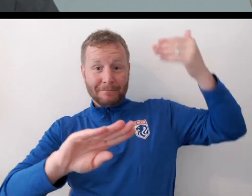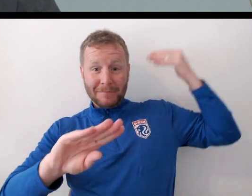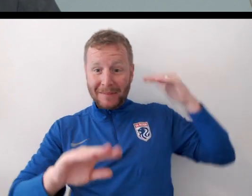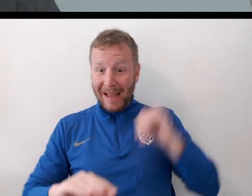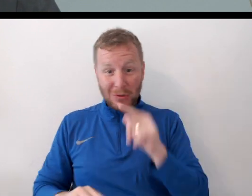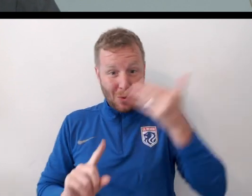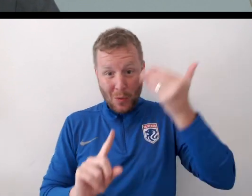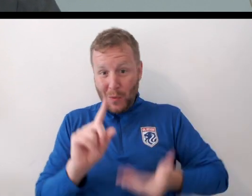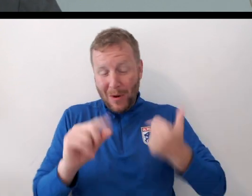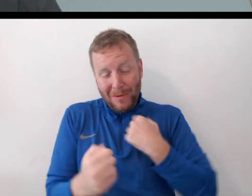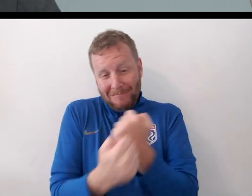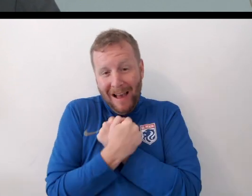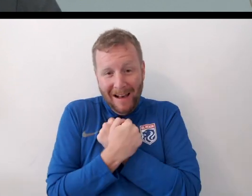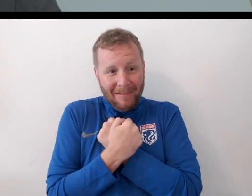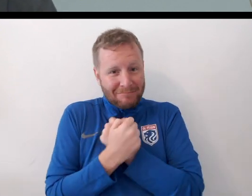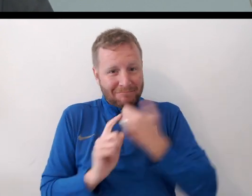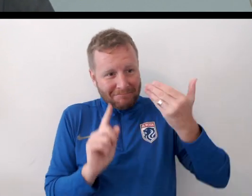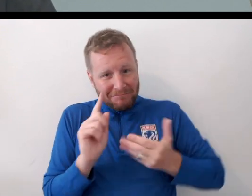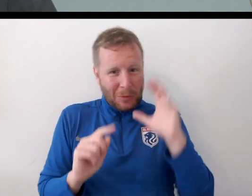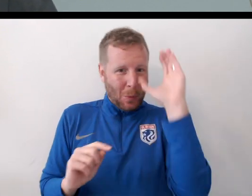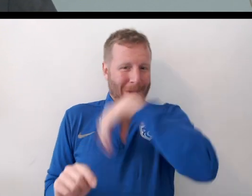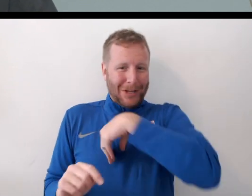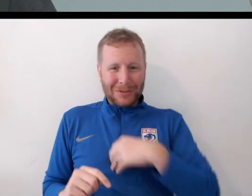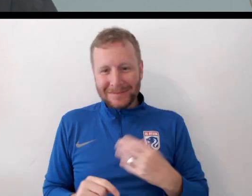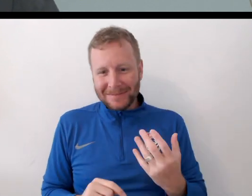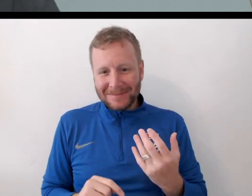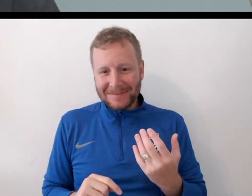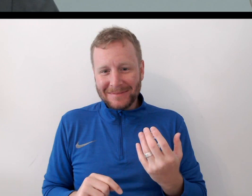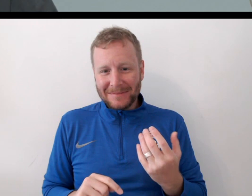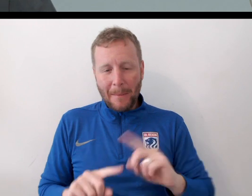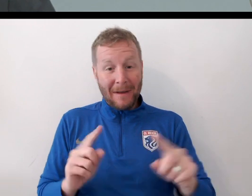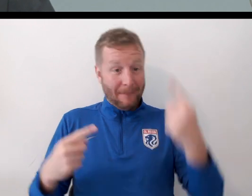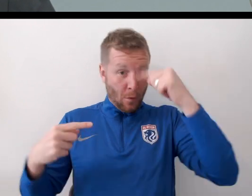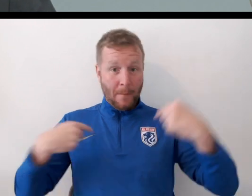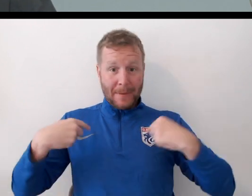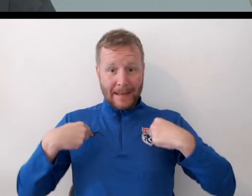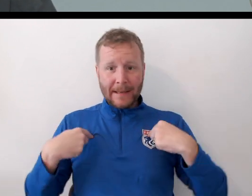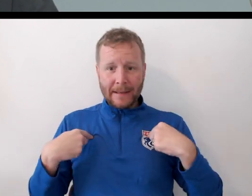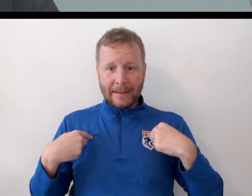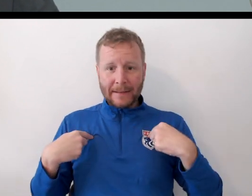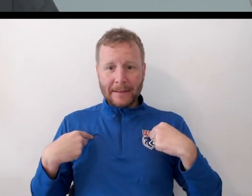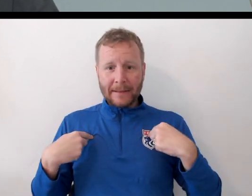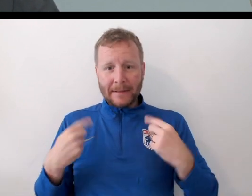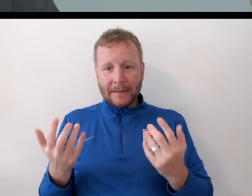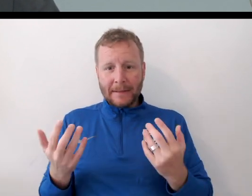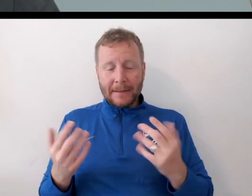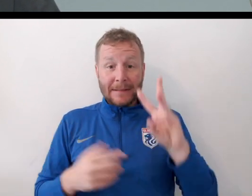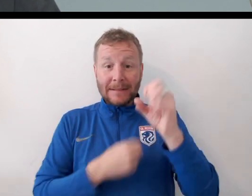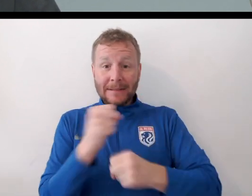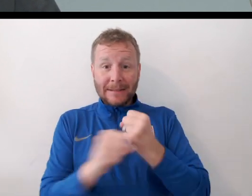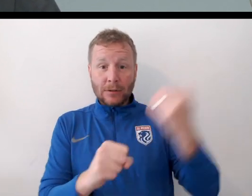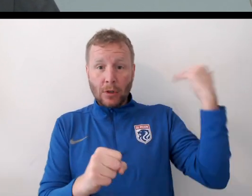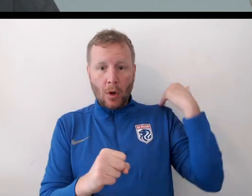because we are weird. That's what we love. I think for me, like, definitely like thinking about this stuff,